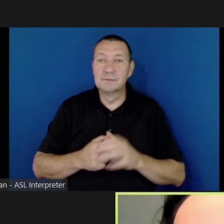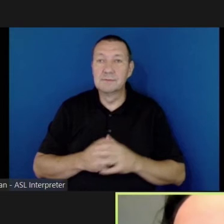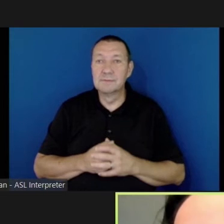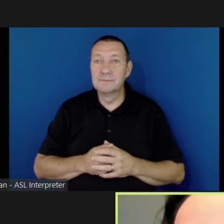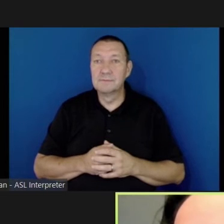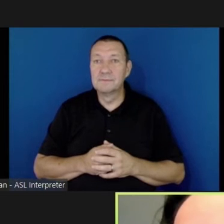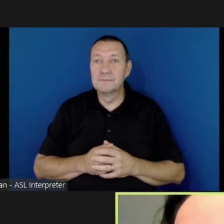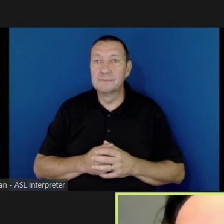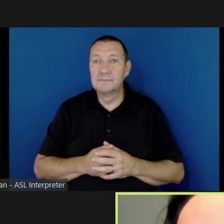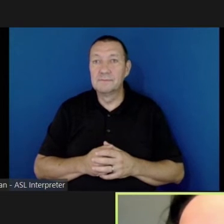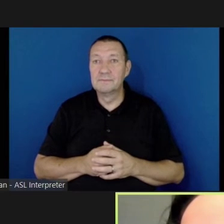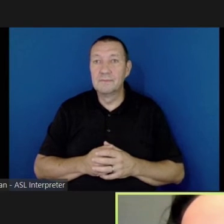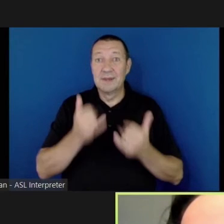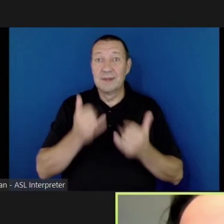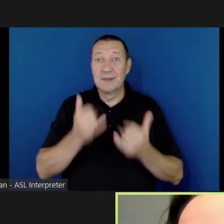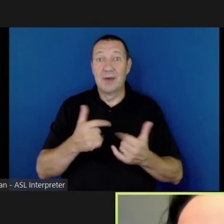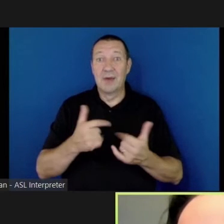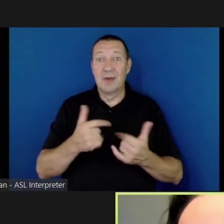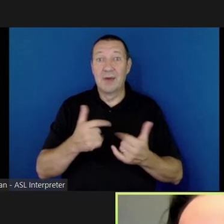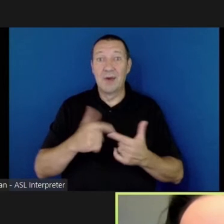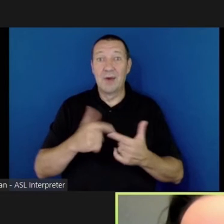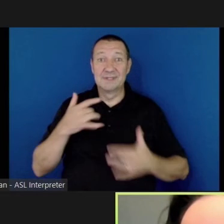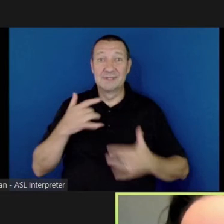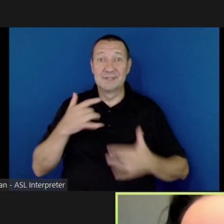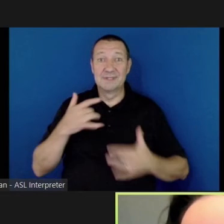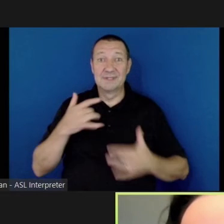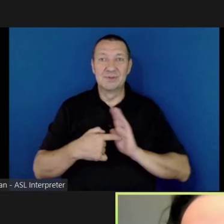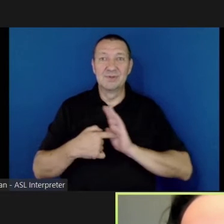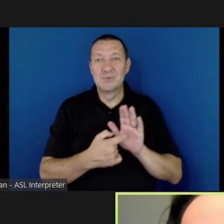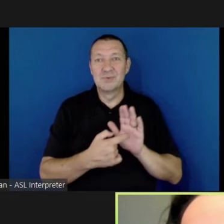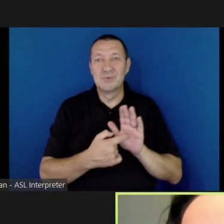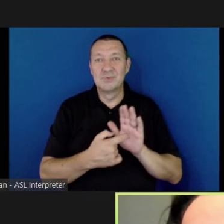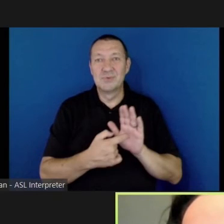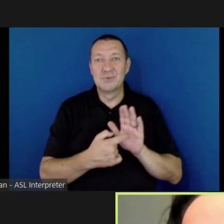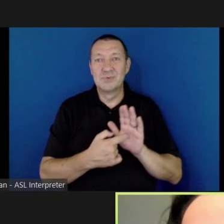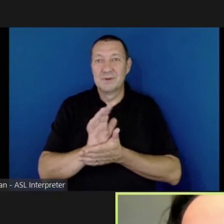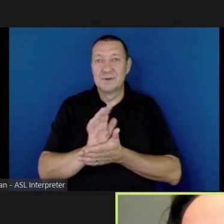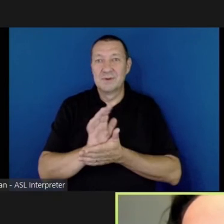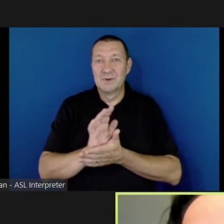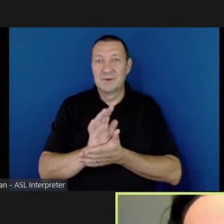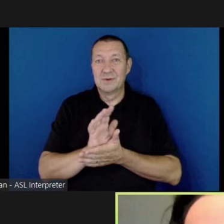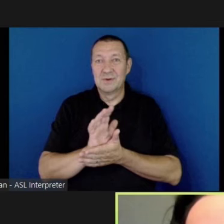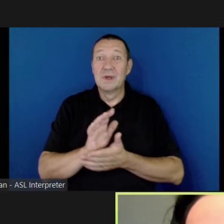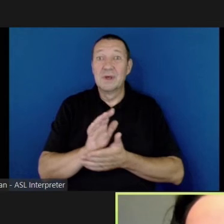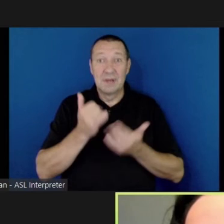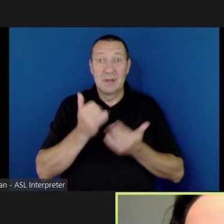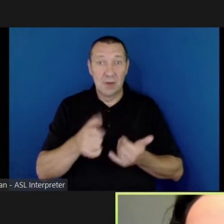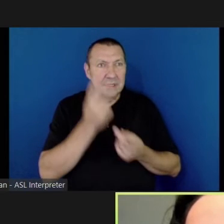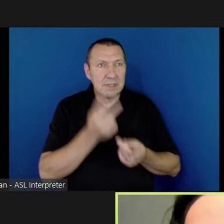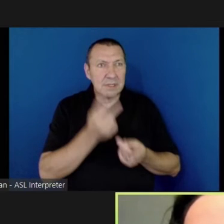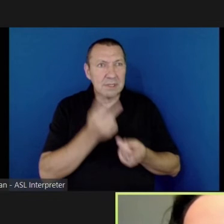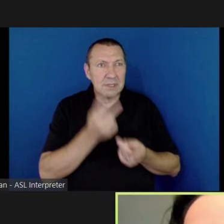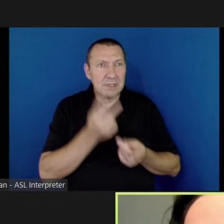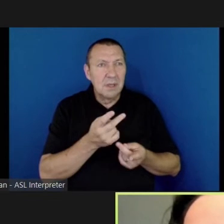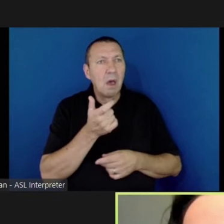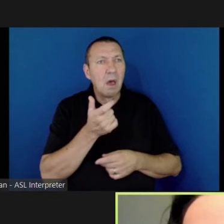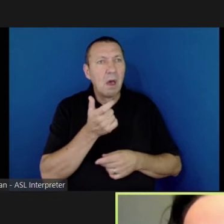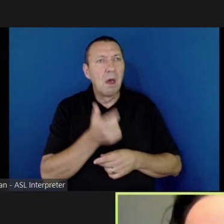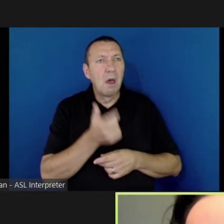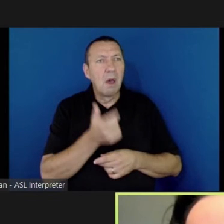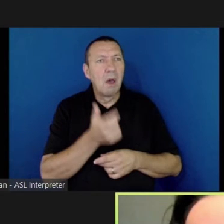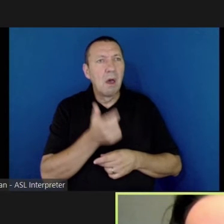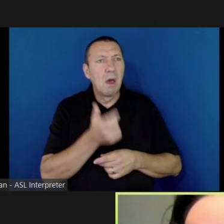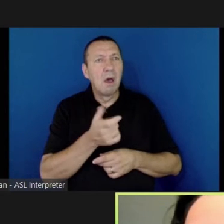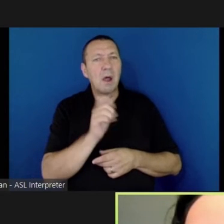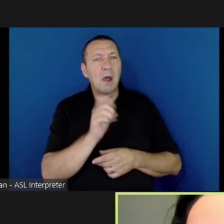Now I'm excited to show everybody a video so that they can see a little bit of what Super Niños